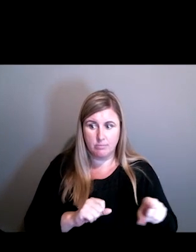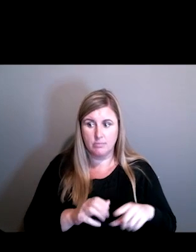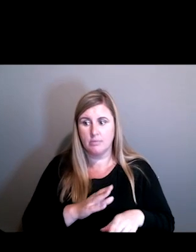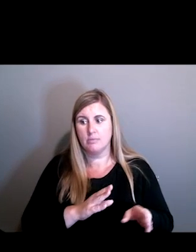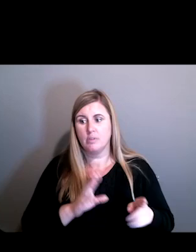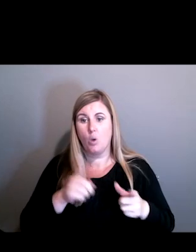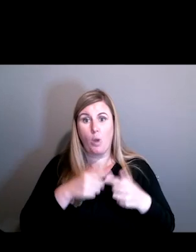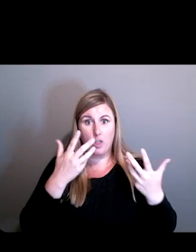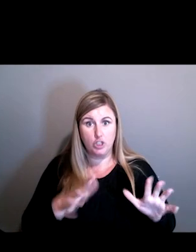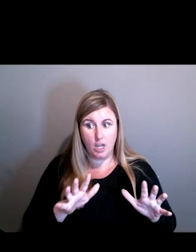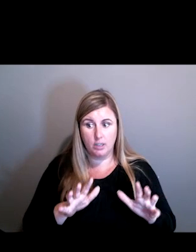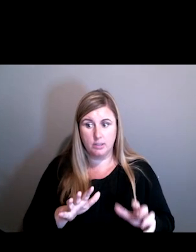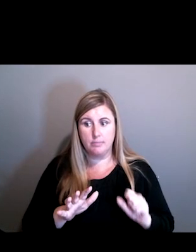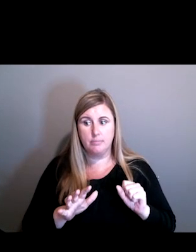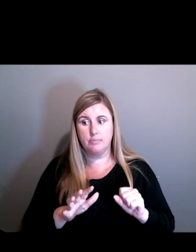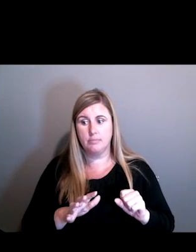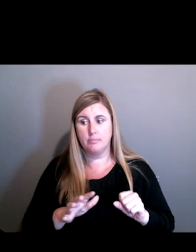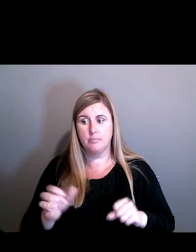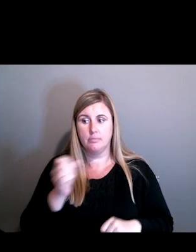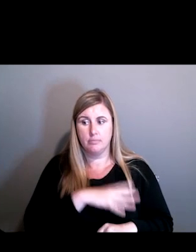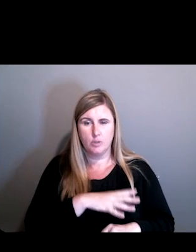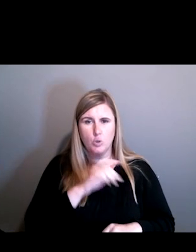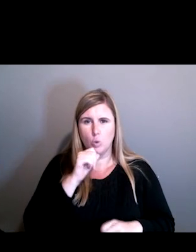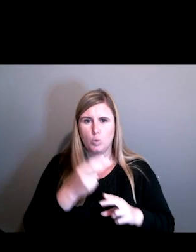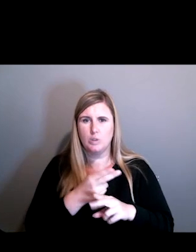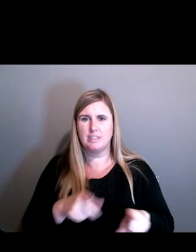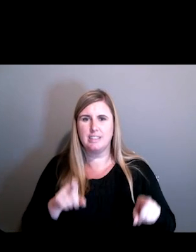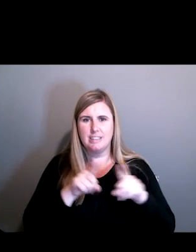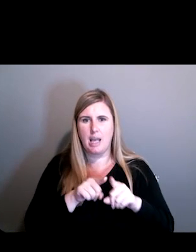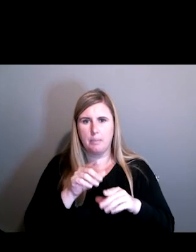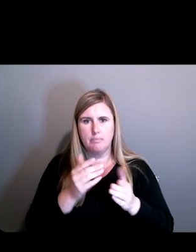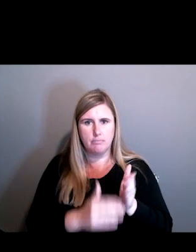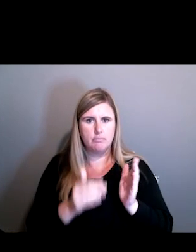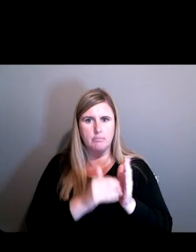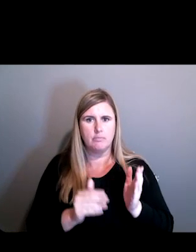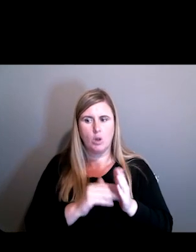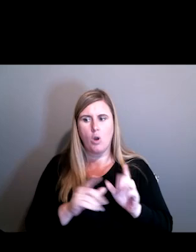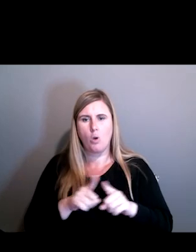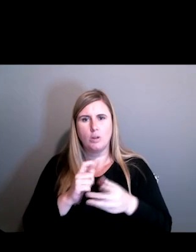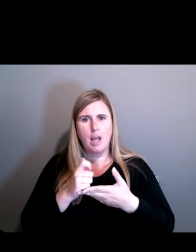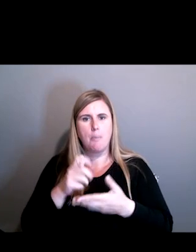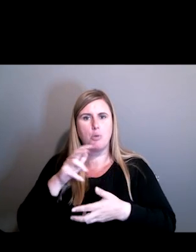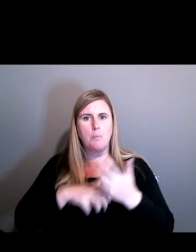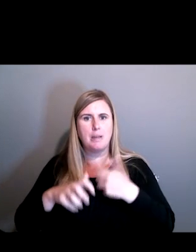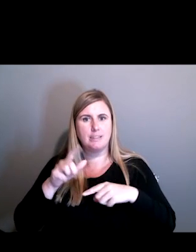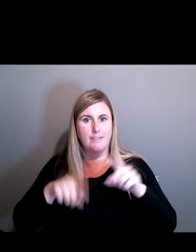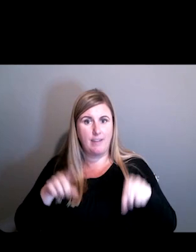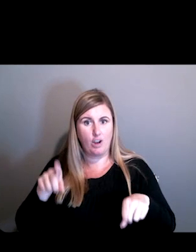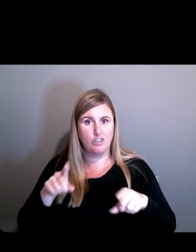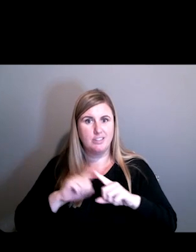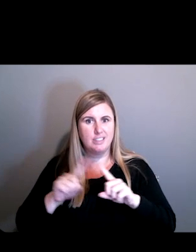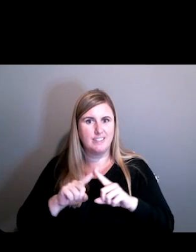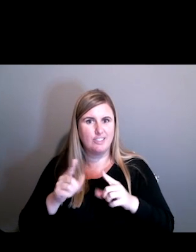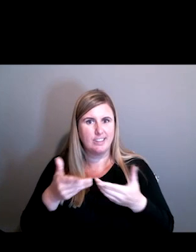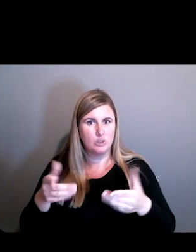a bucket of easy tasks, and when they're done, they're put over here so that you don't use the same tasks over and over. So